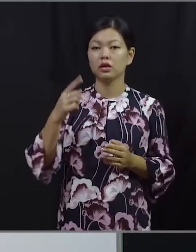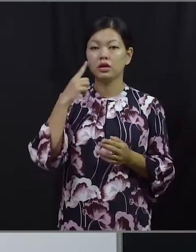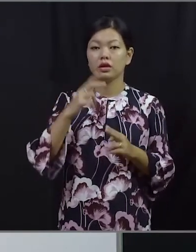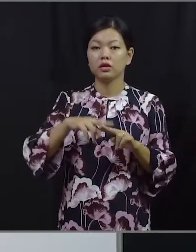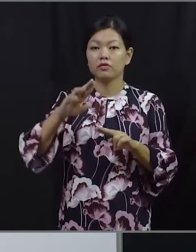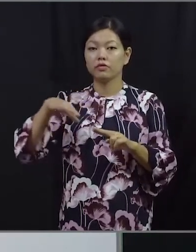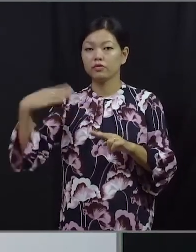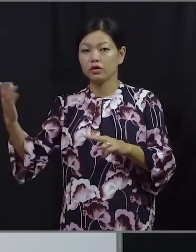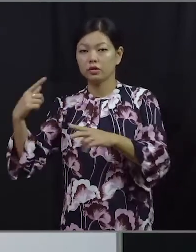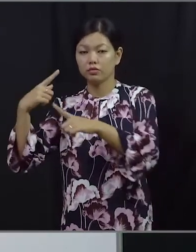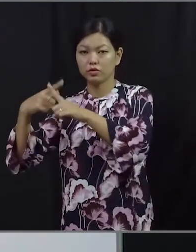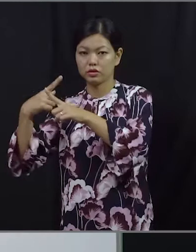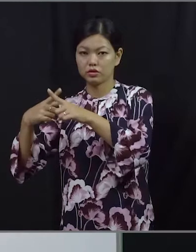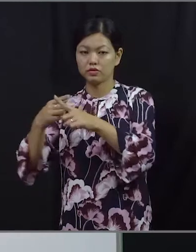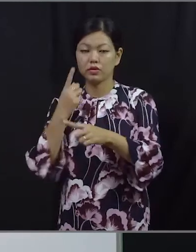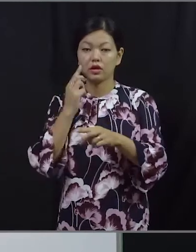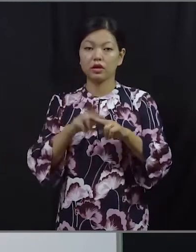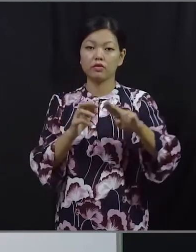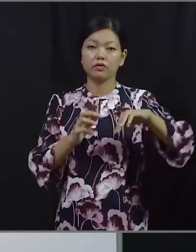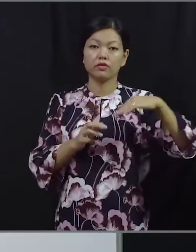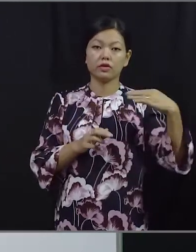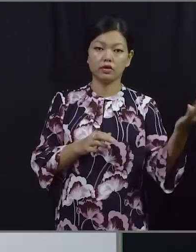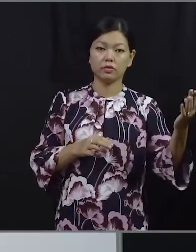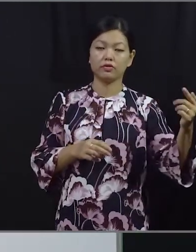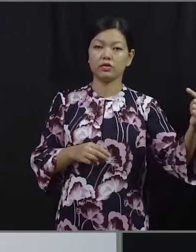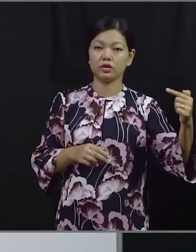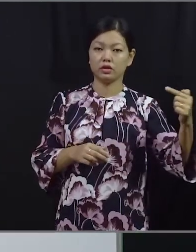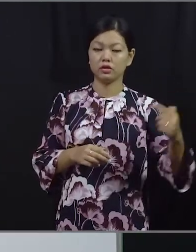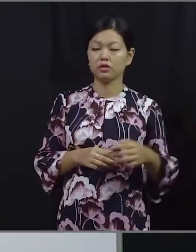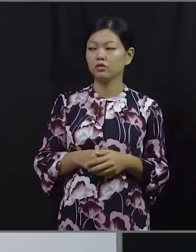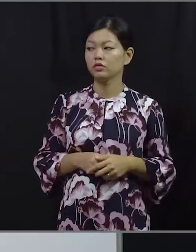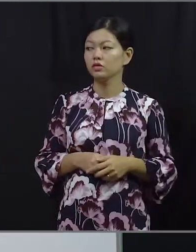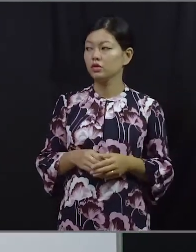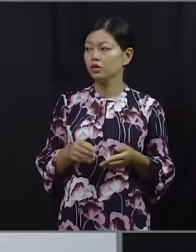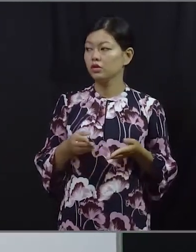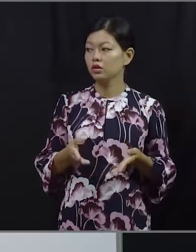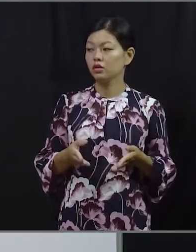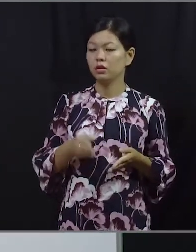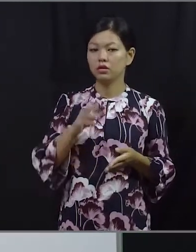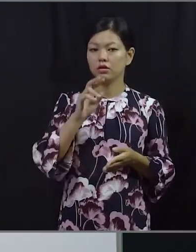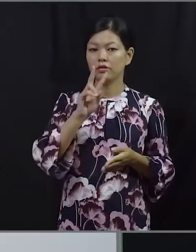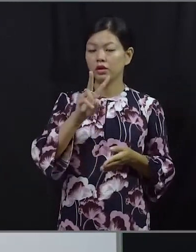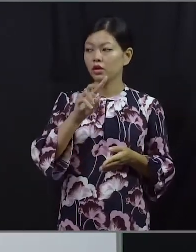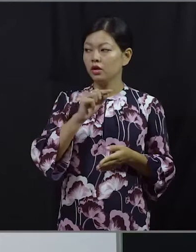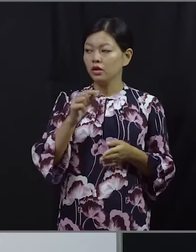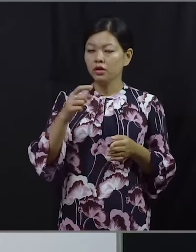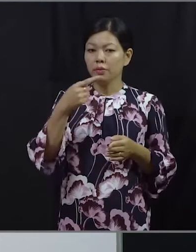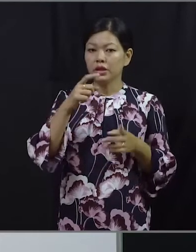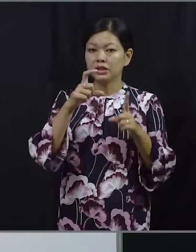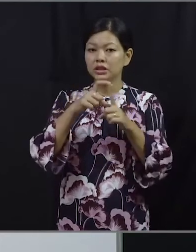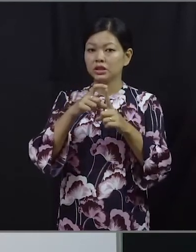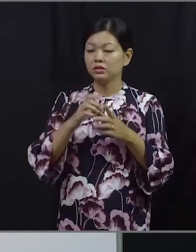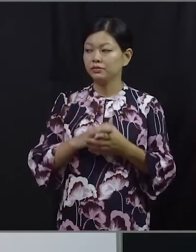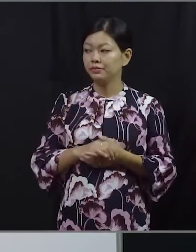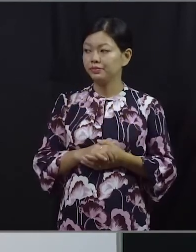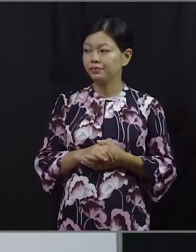equal to minus D. So I'll put this, the value of image distance, in this equation. So I can write here. Okay,